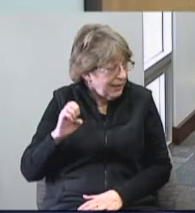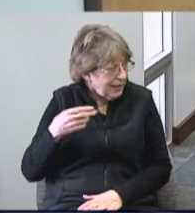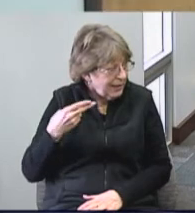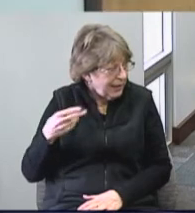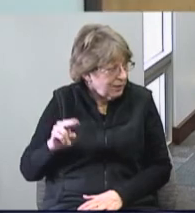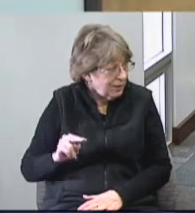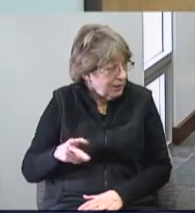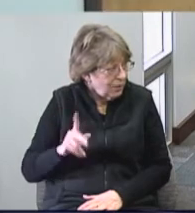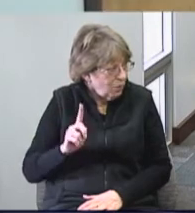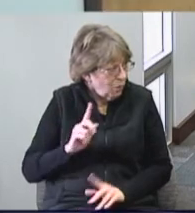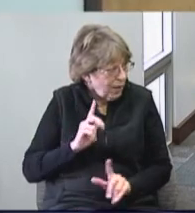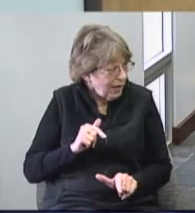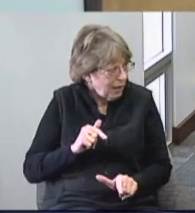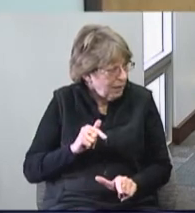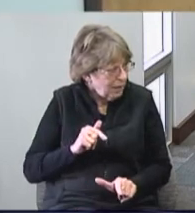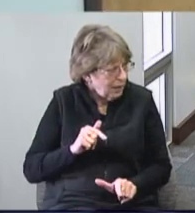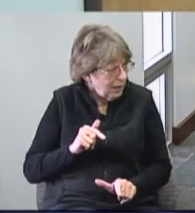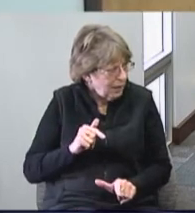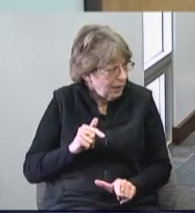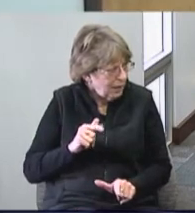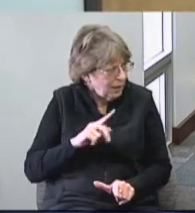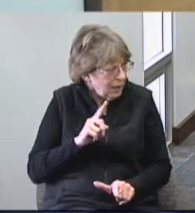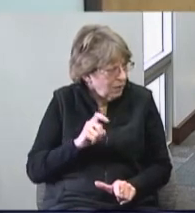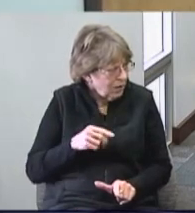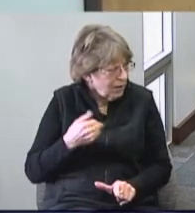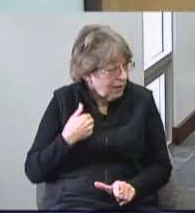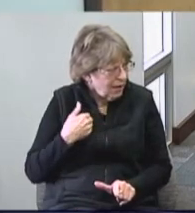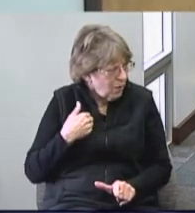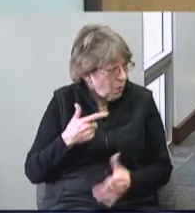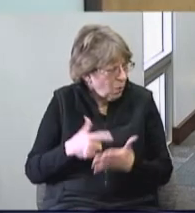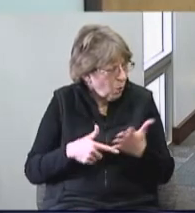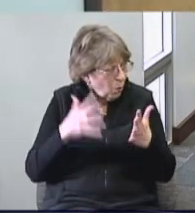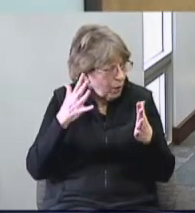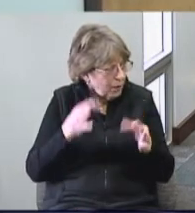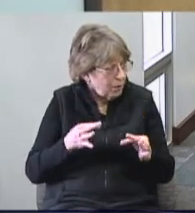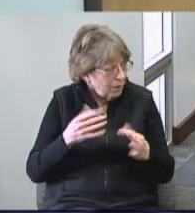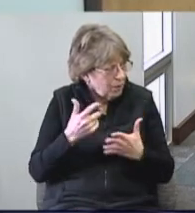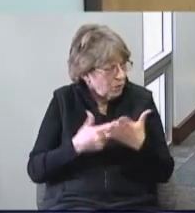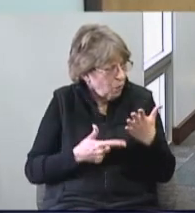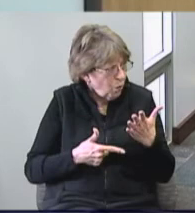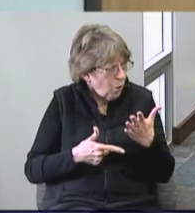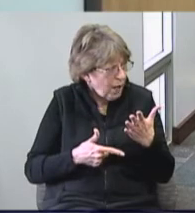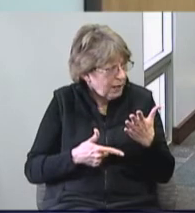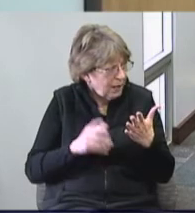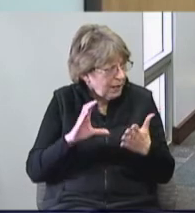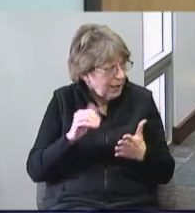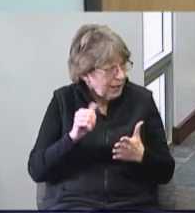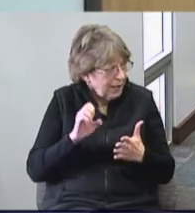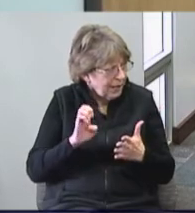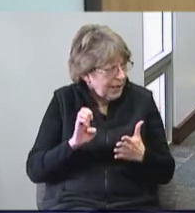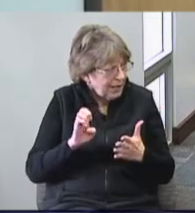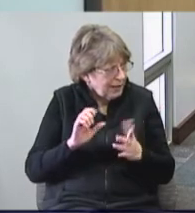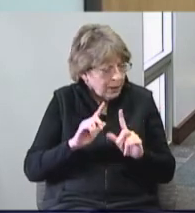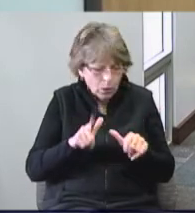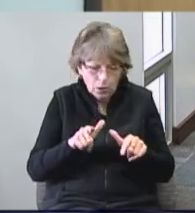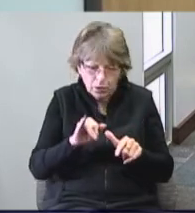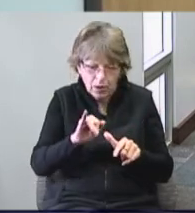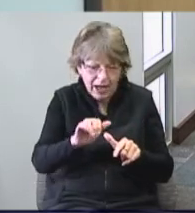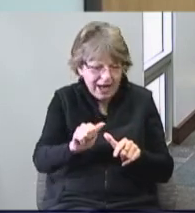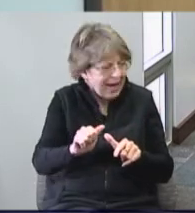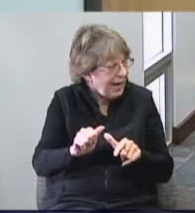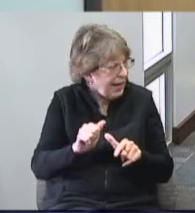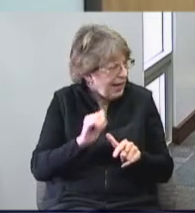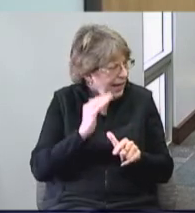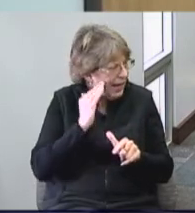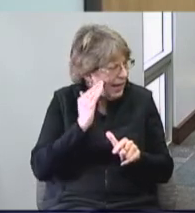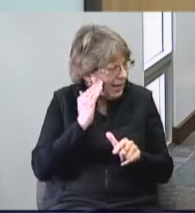is what the question that I have in my mind is what determines what case goes to internal affairs. Because I know that